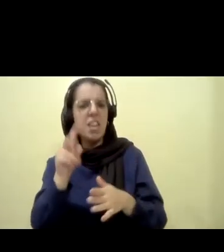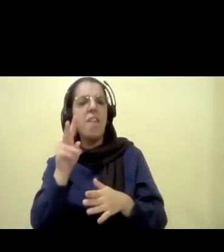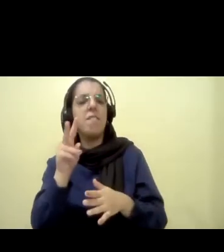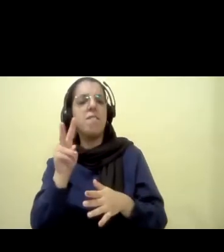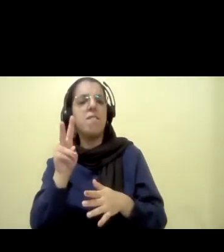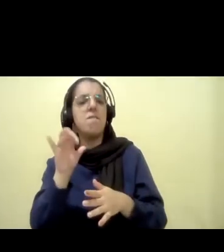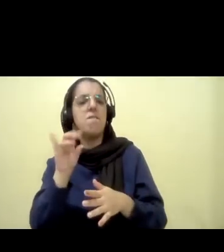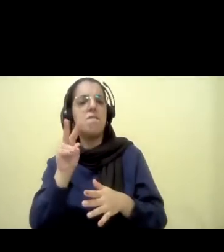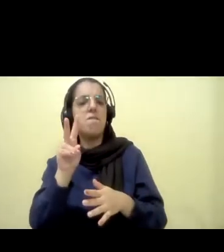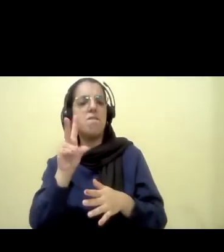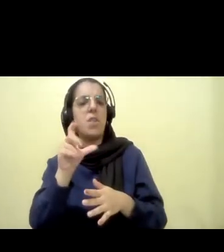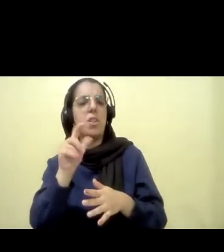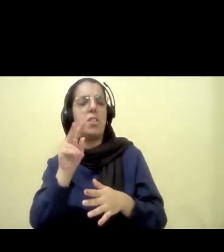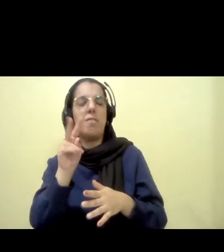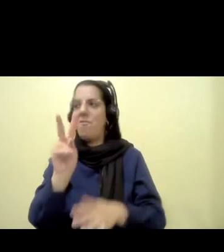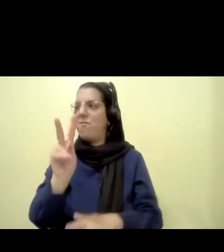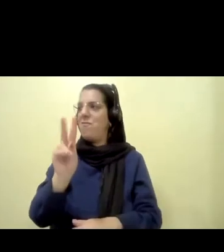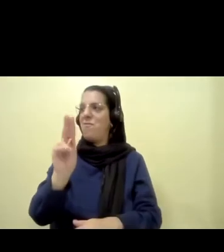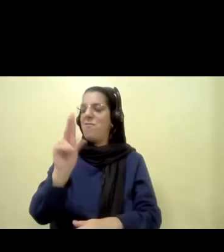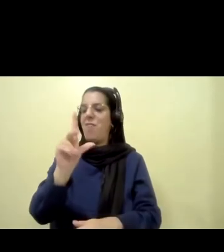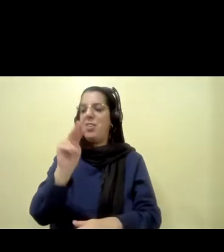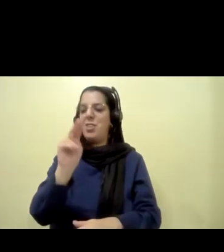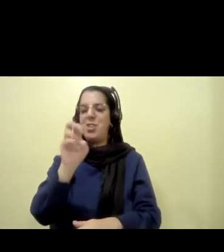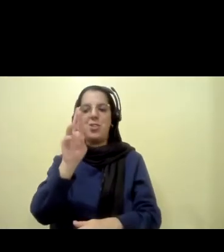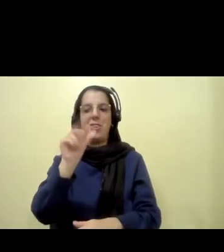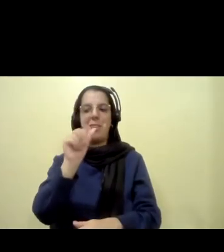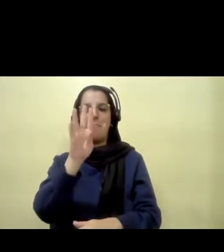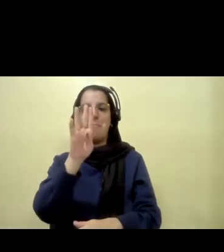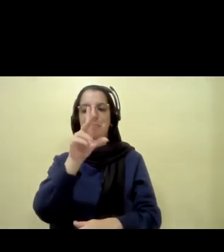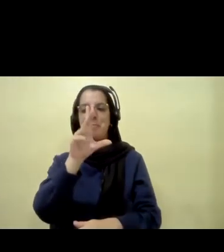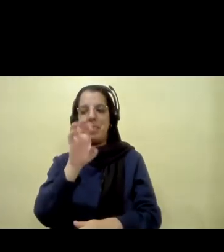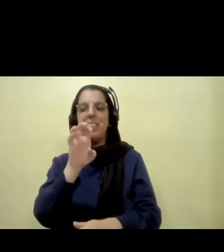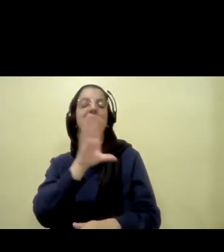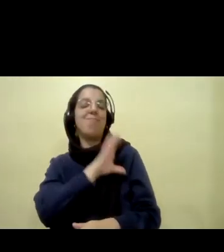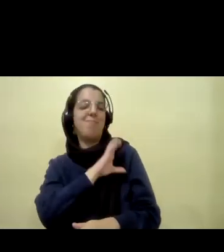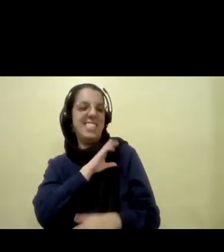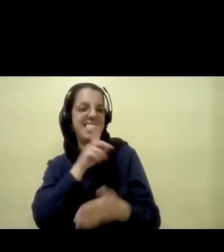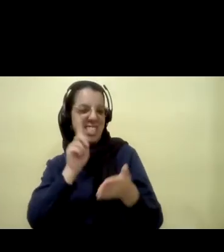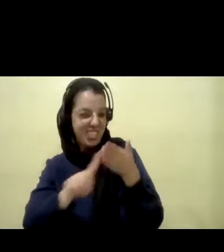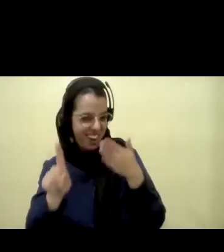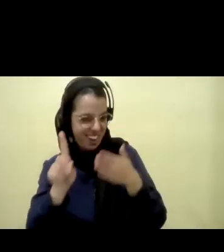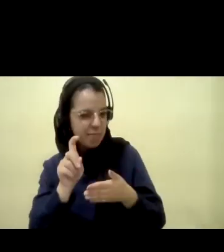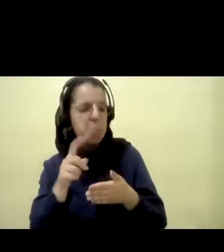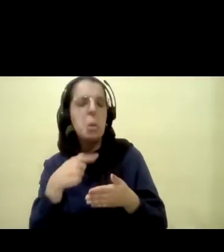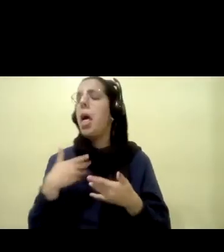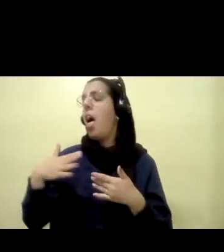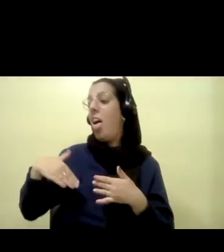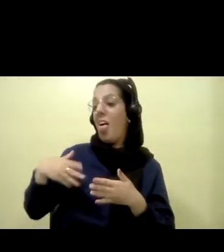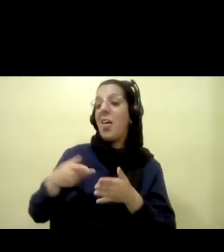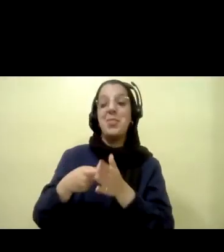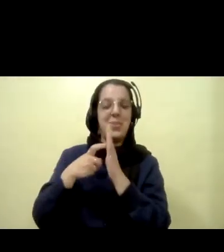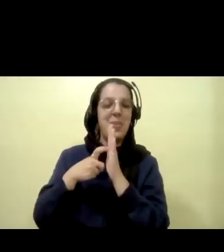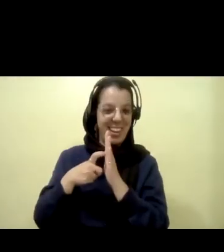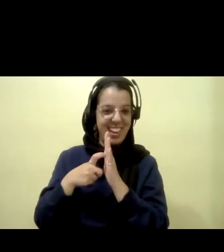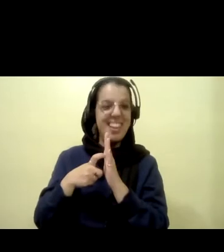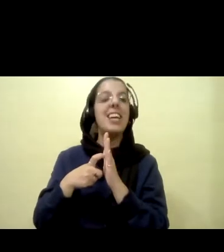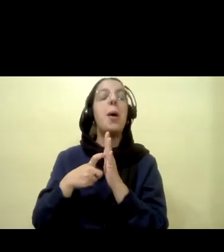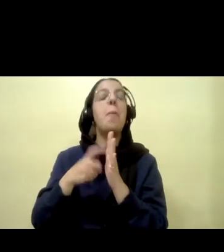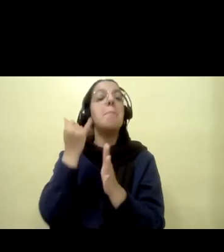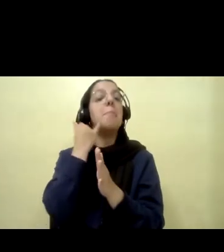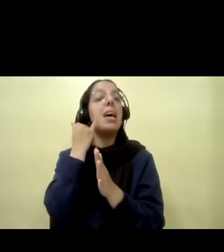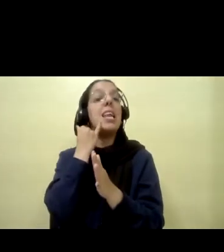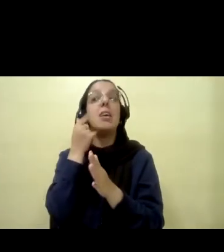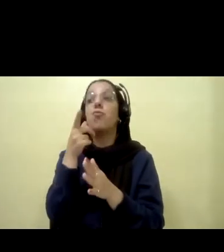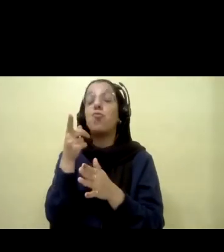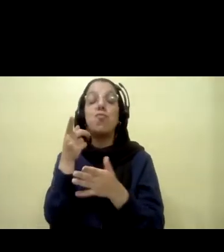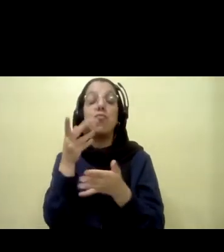haven't required that. No, I mean, I would say if you're going to develop a program which